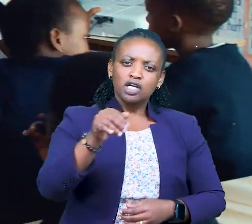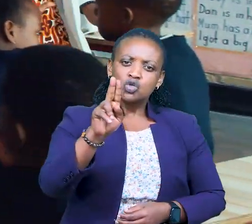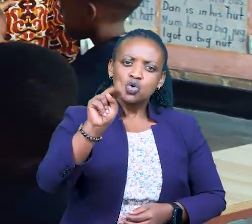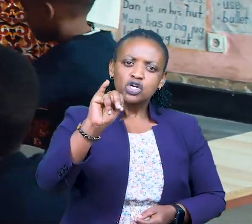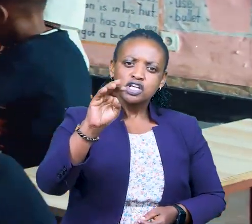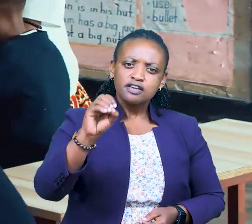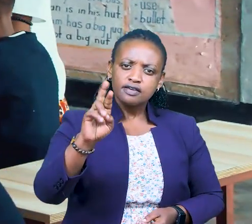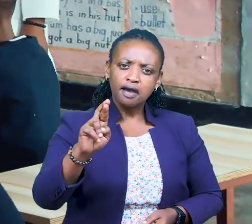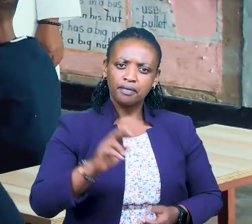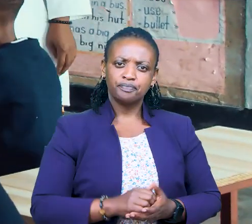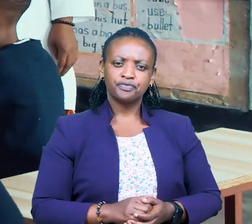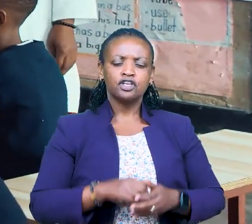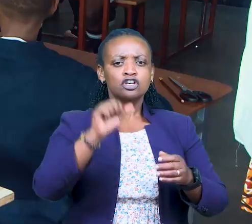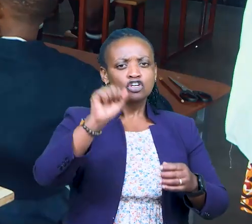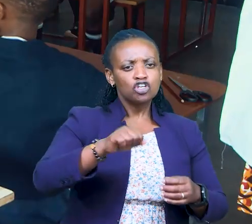Okay, Junior.